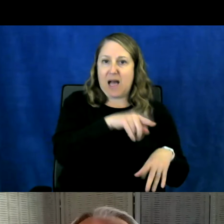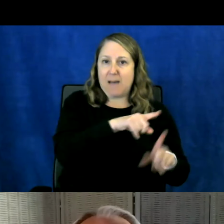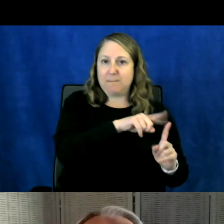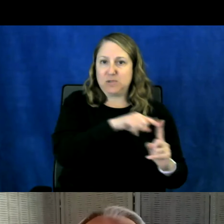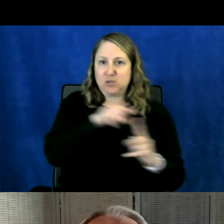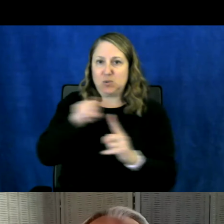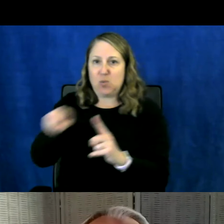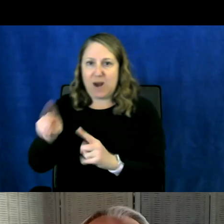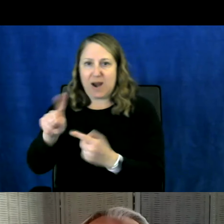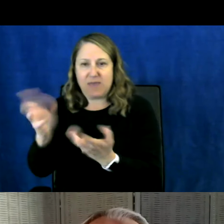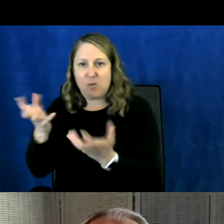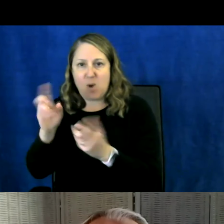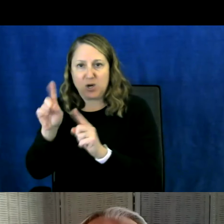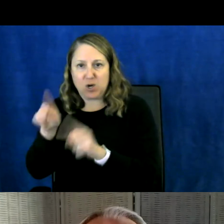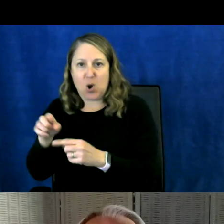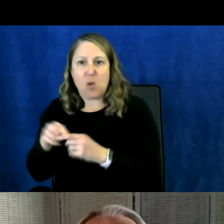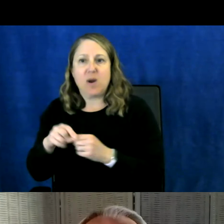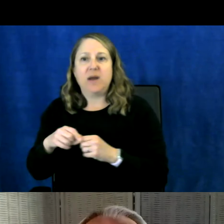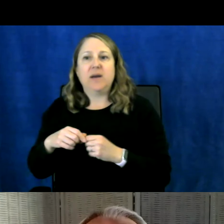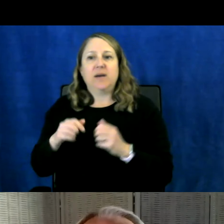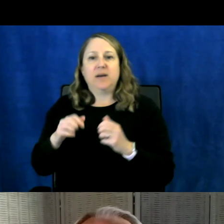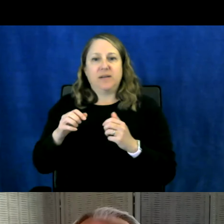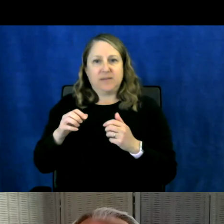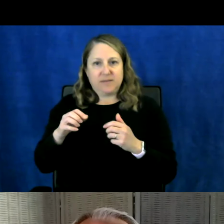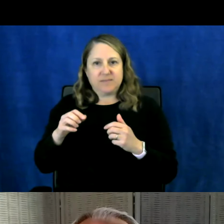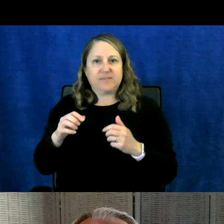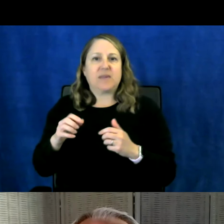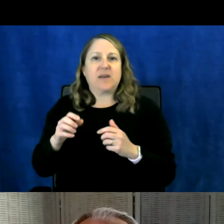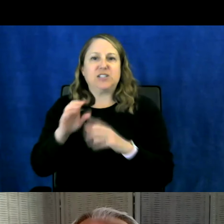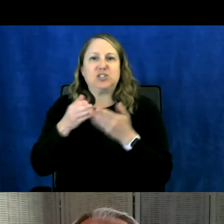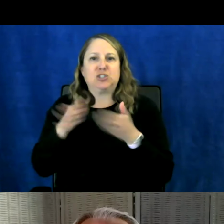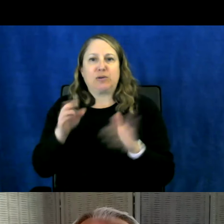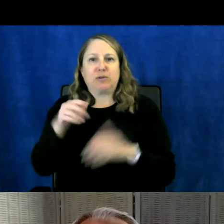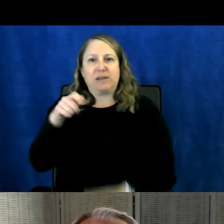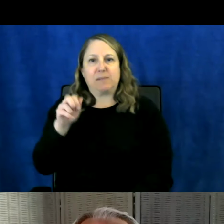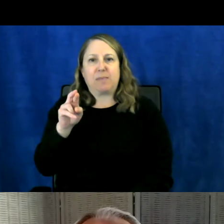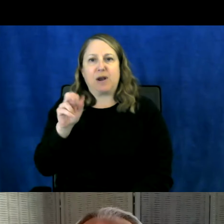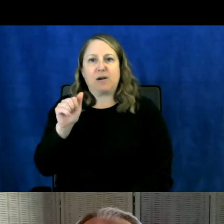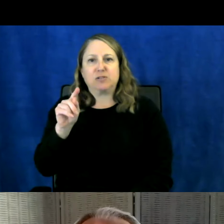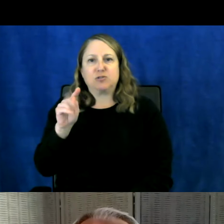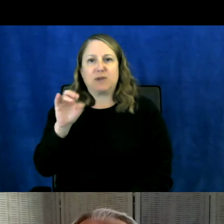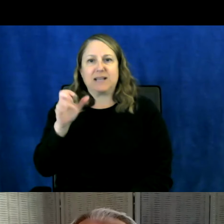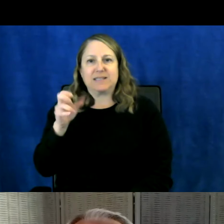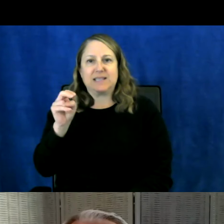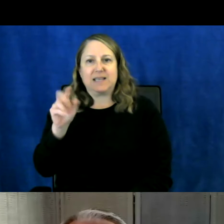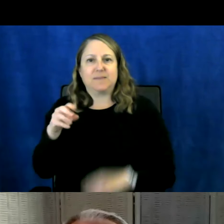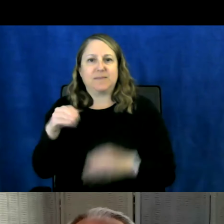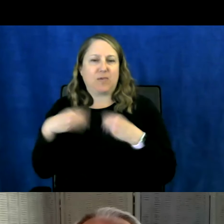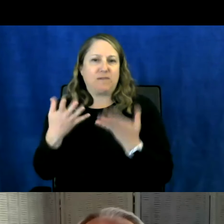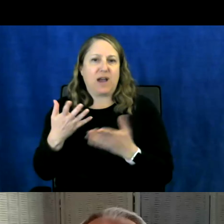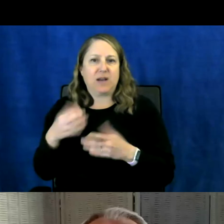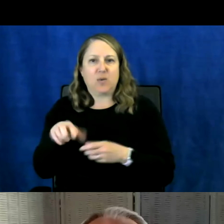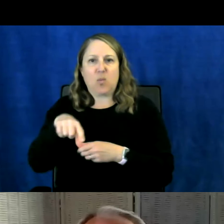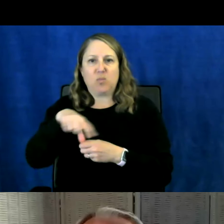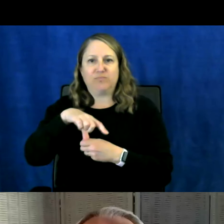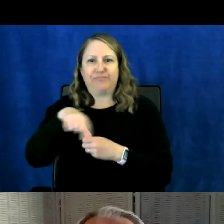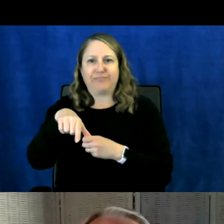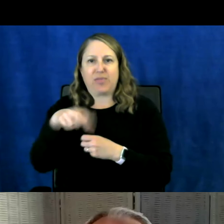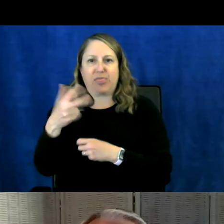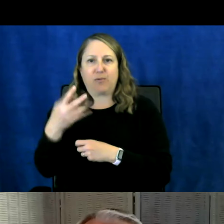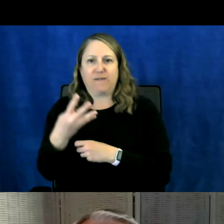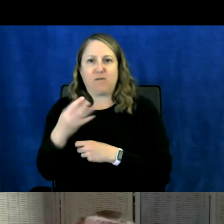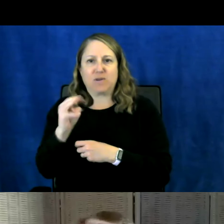fixed route is provided, but generally paratransit service is provided within a 3/4 mile on